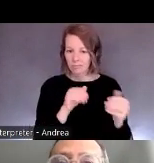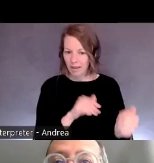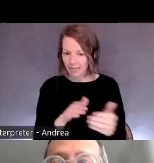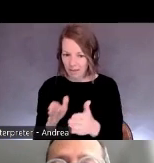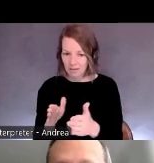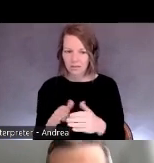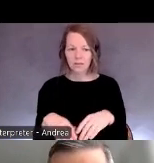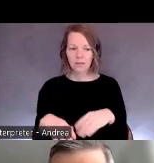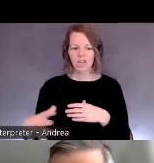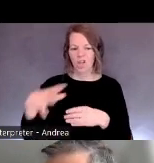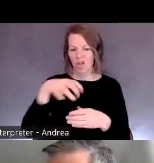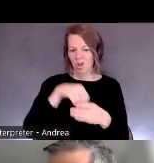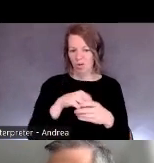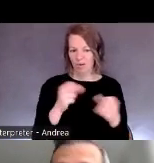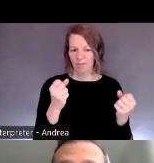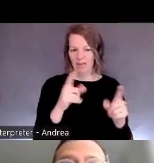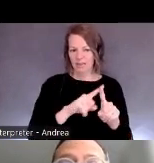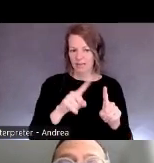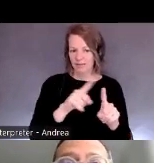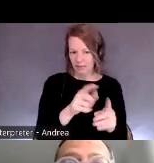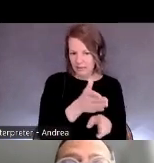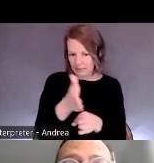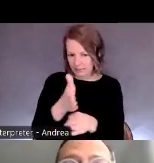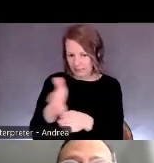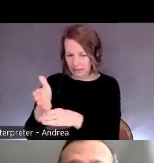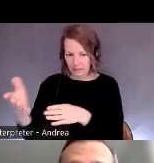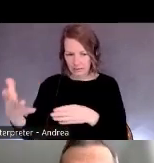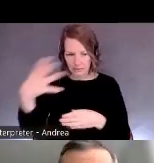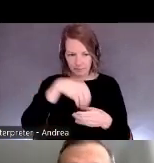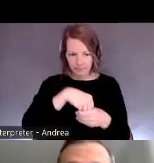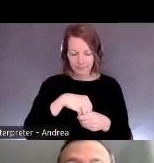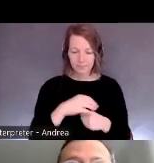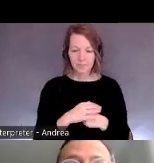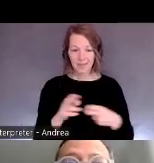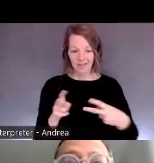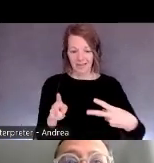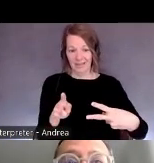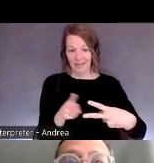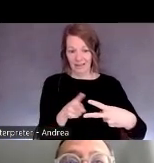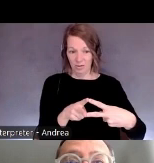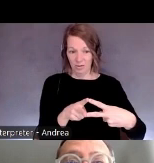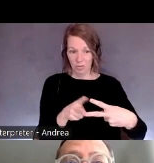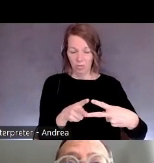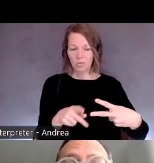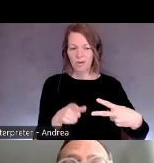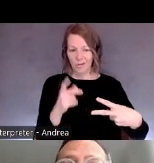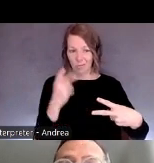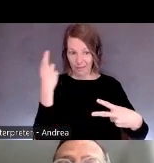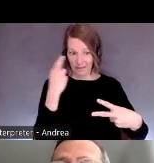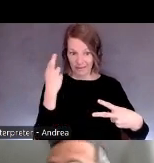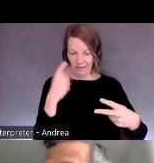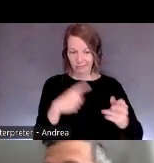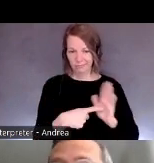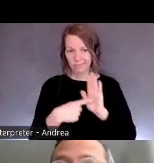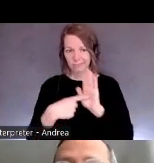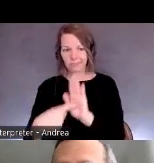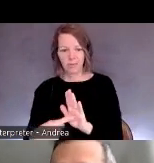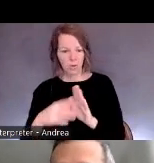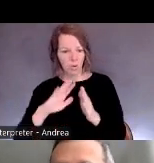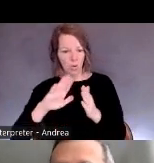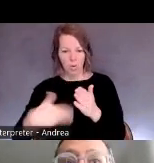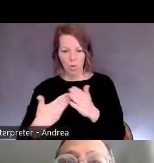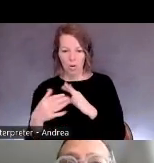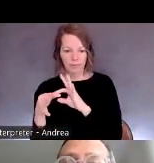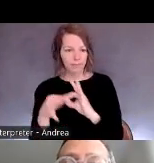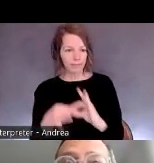and multidisciplinary work. So I'm bringing this because, next time, please, this has all to